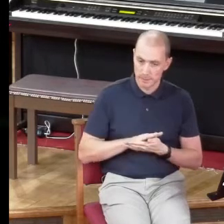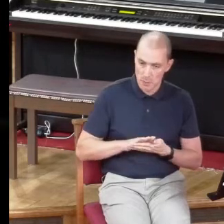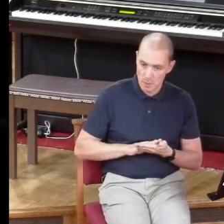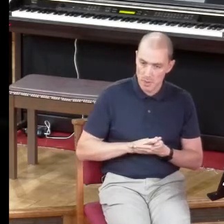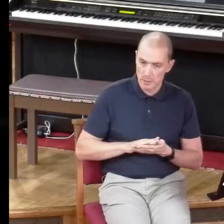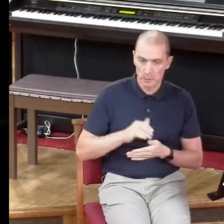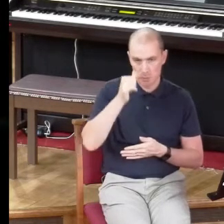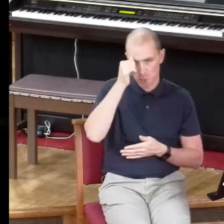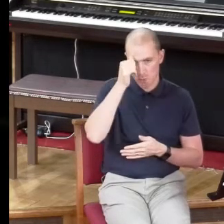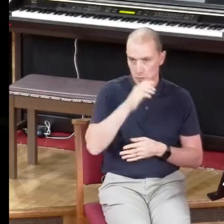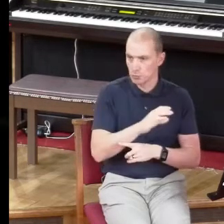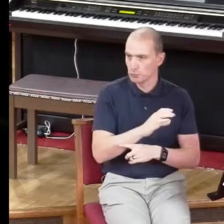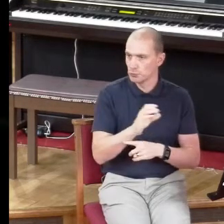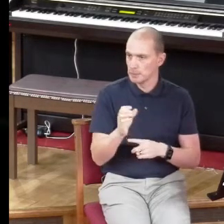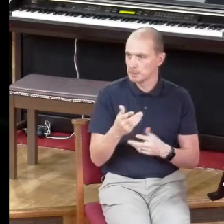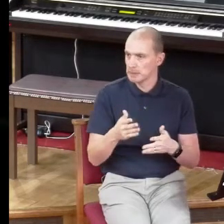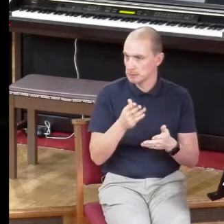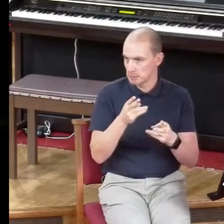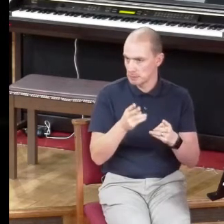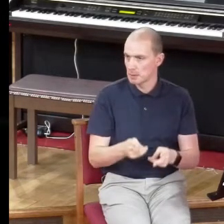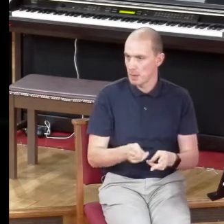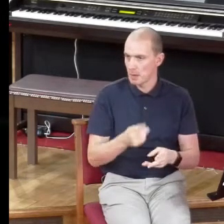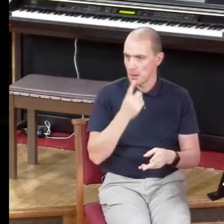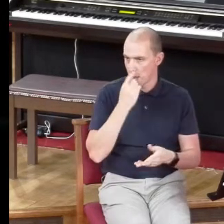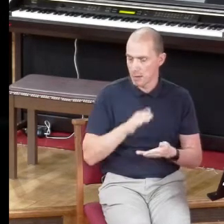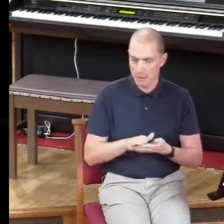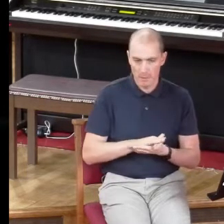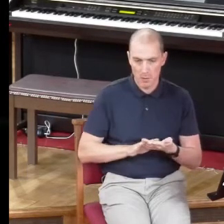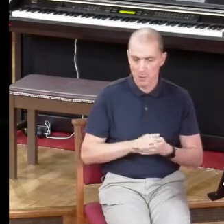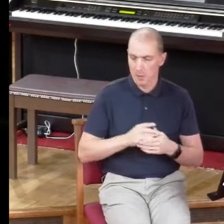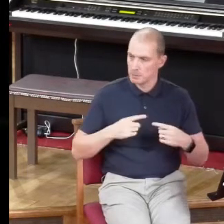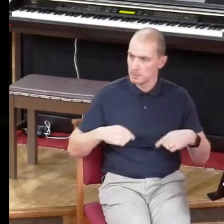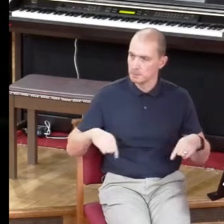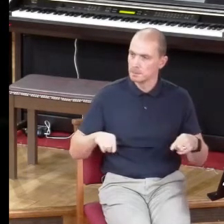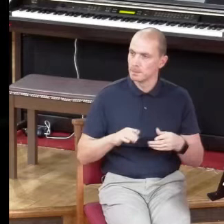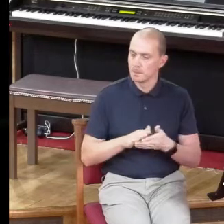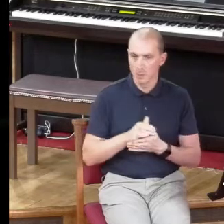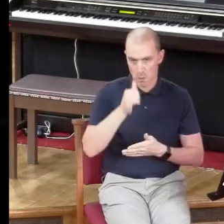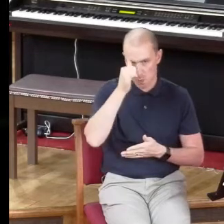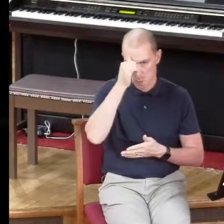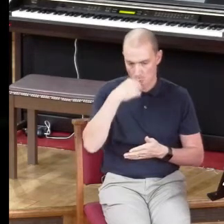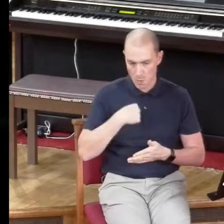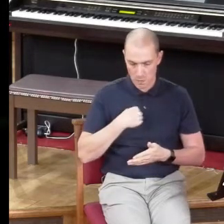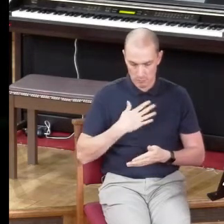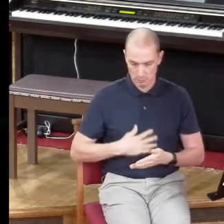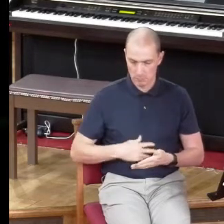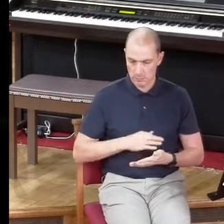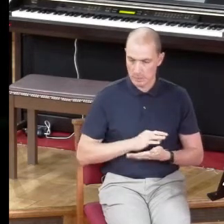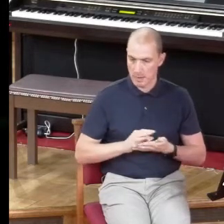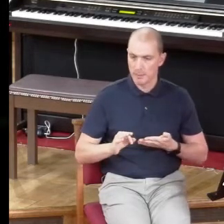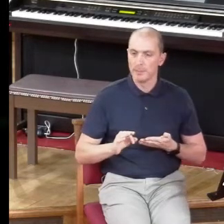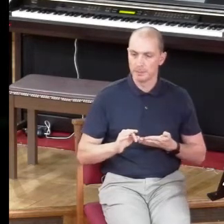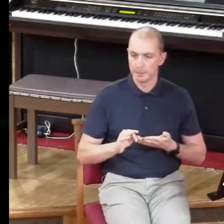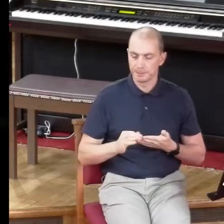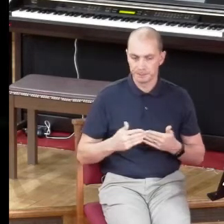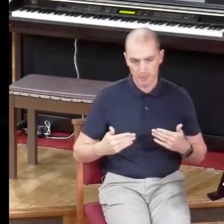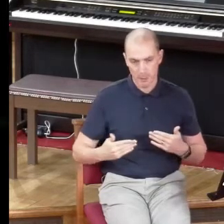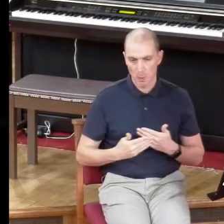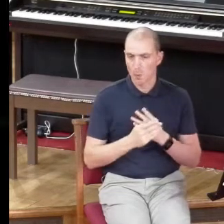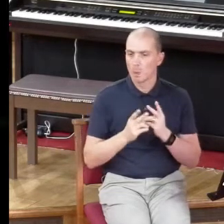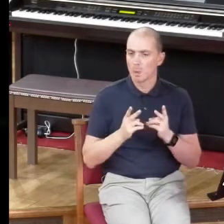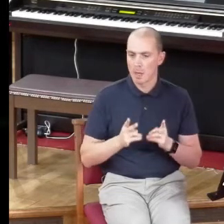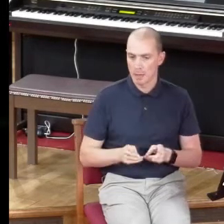that Jesus died for that very reason, so that we can know cleansing and renewal, and that we